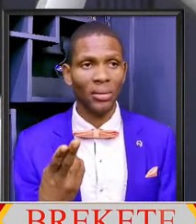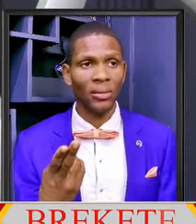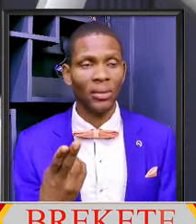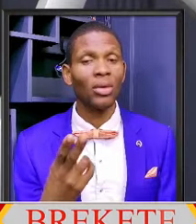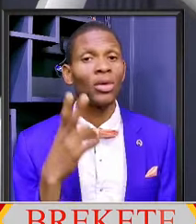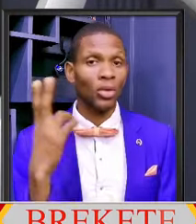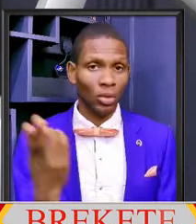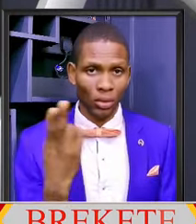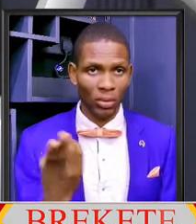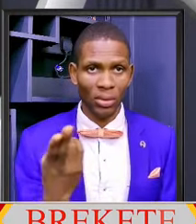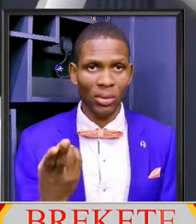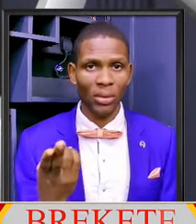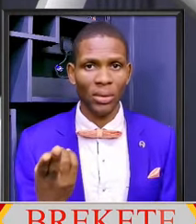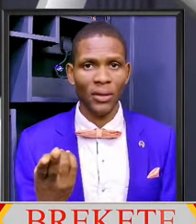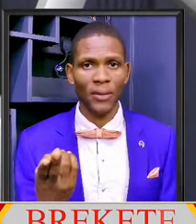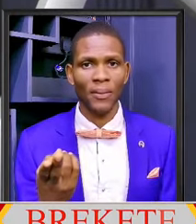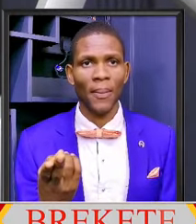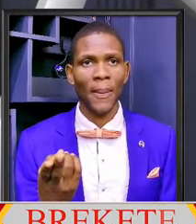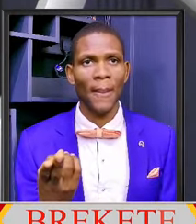Thursday.